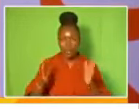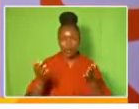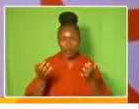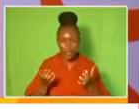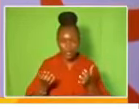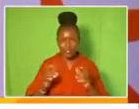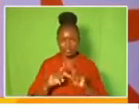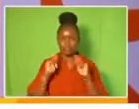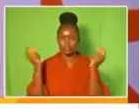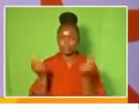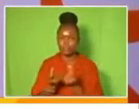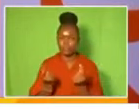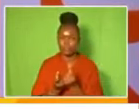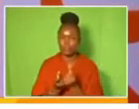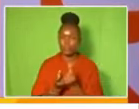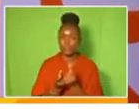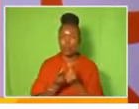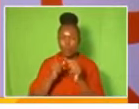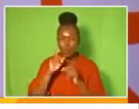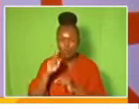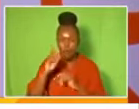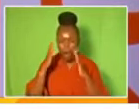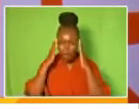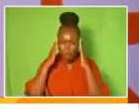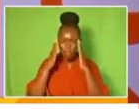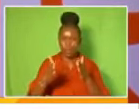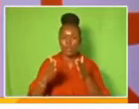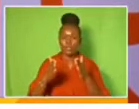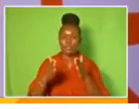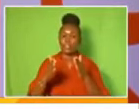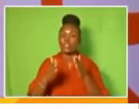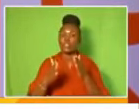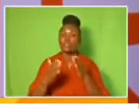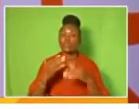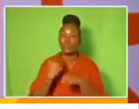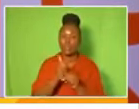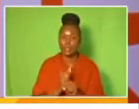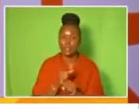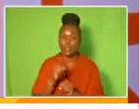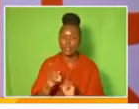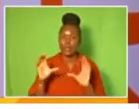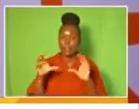team whose singular focus is to take this party to power.